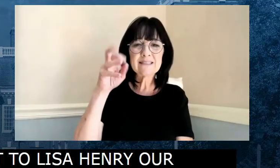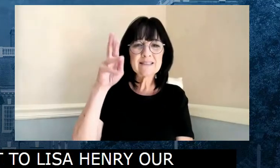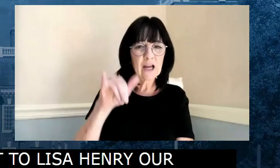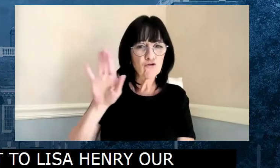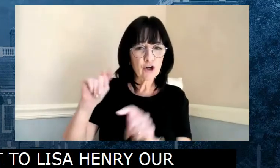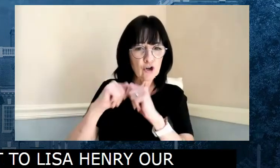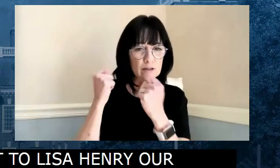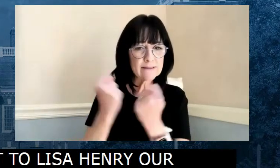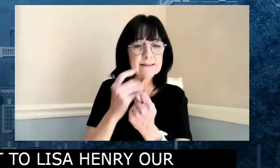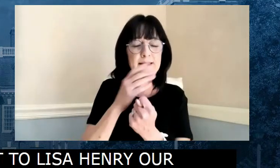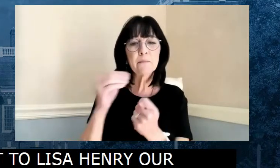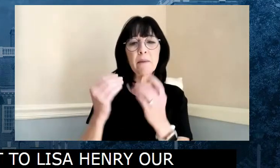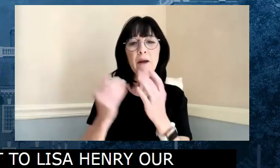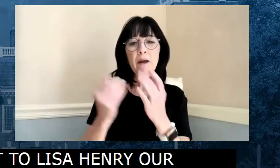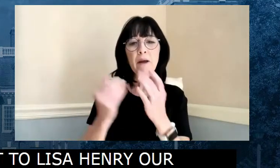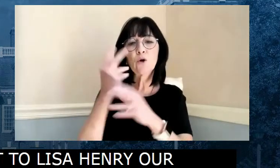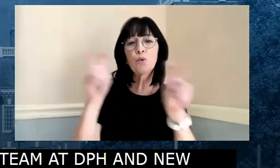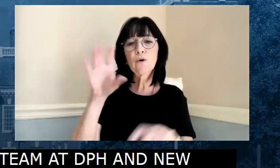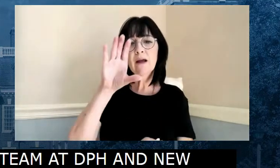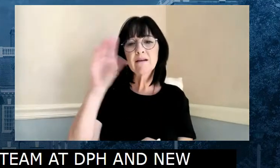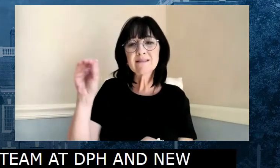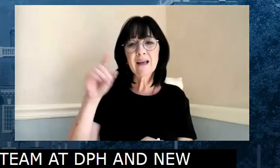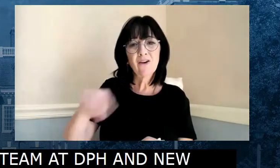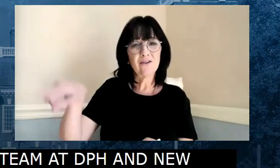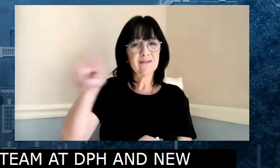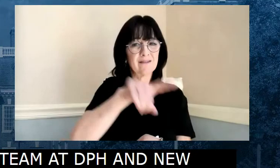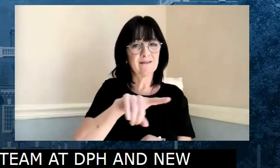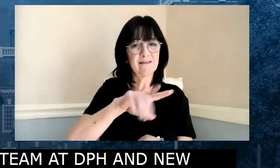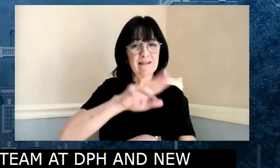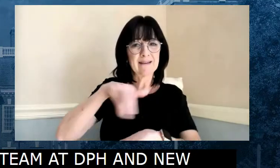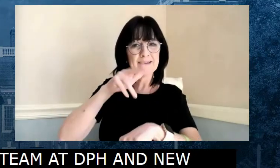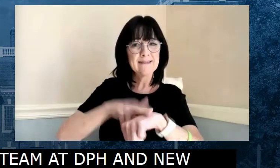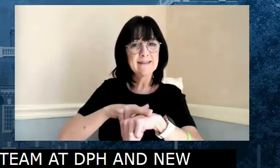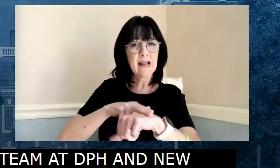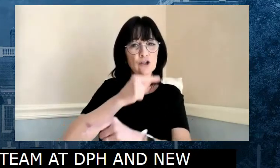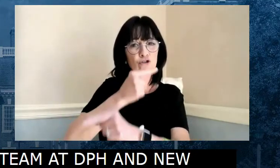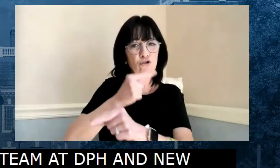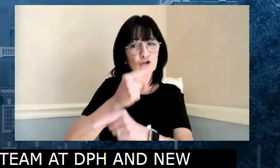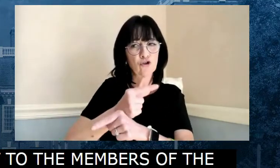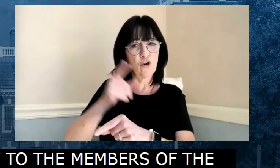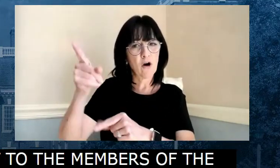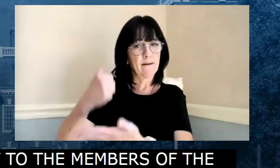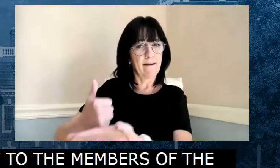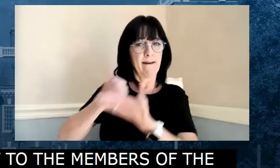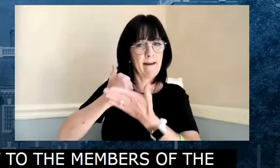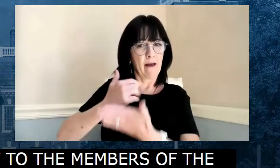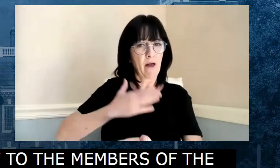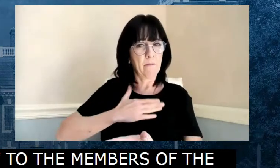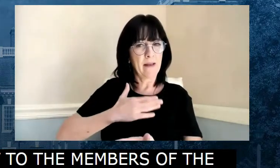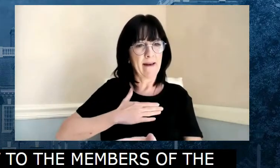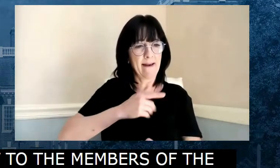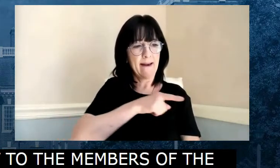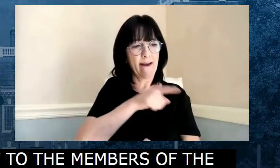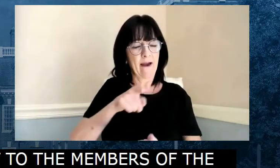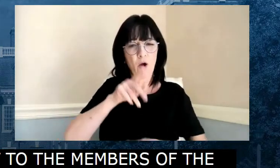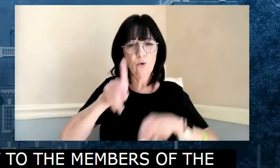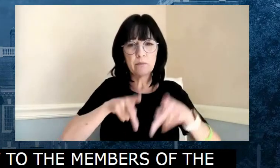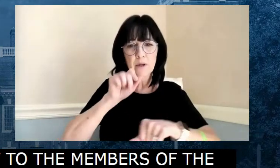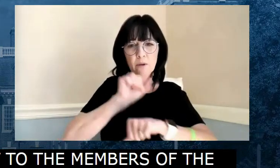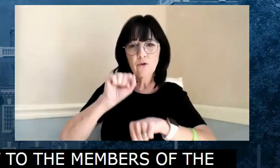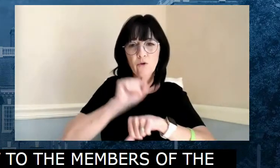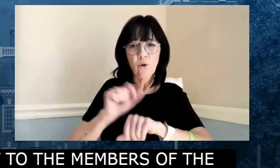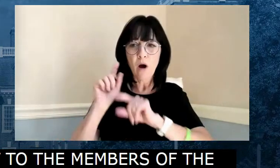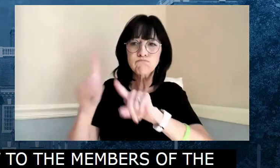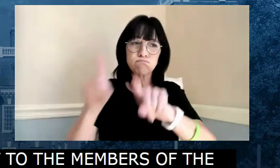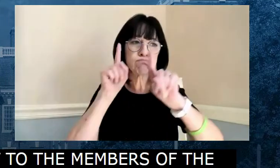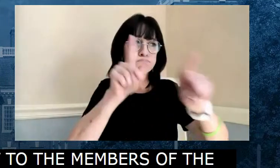additional shout out to the members of the National Guard who assisted our staff in going to the homes of many